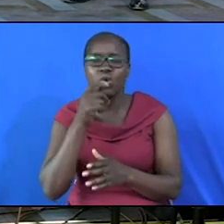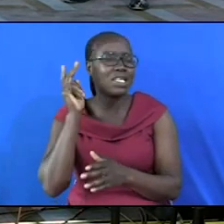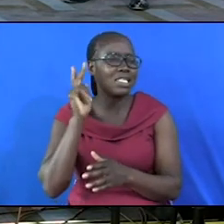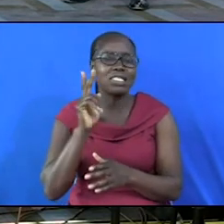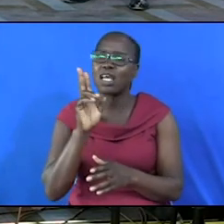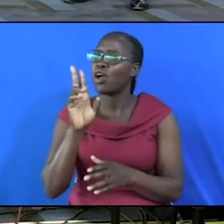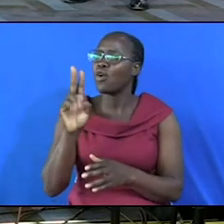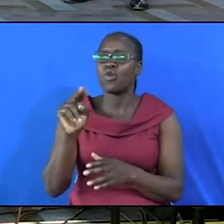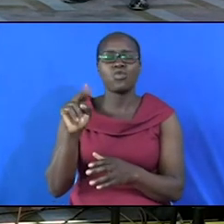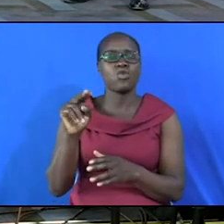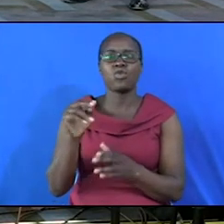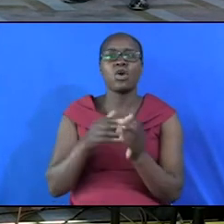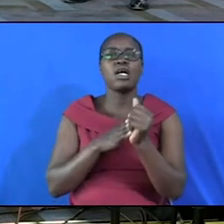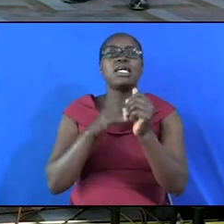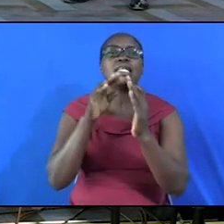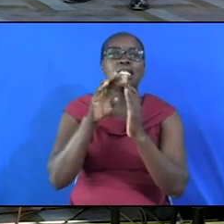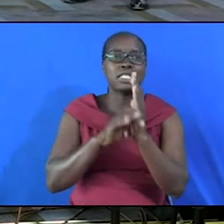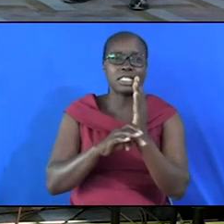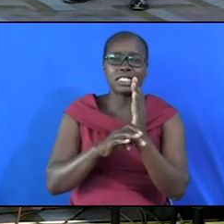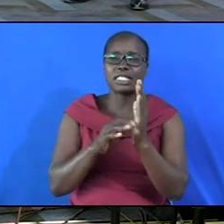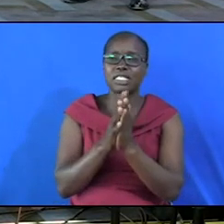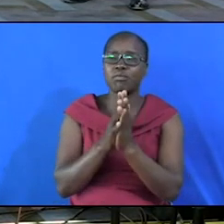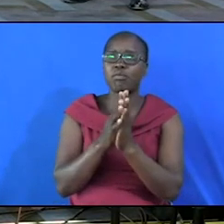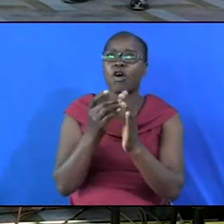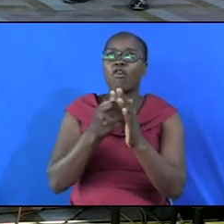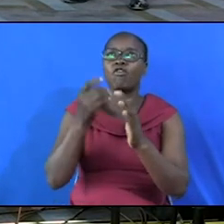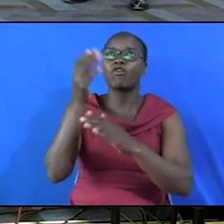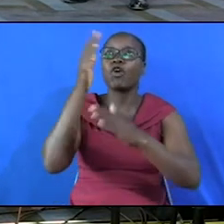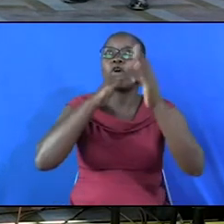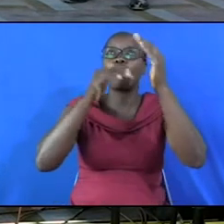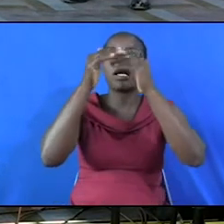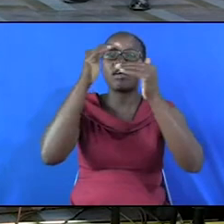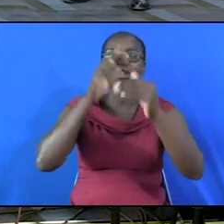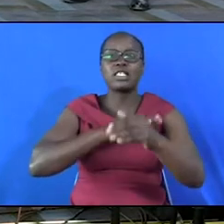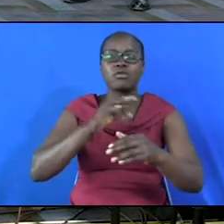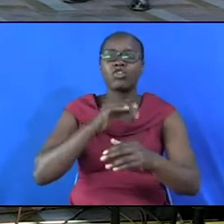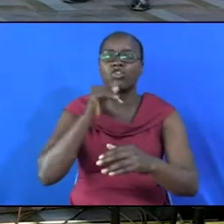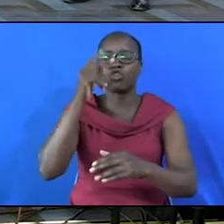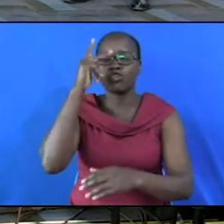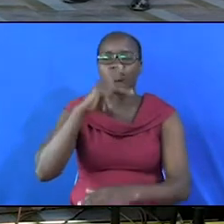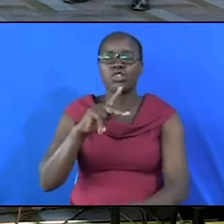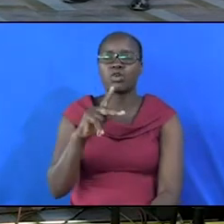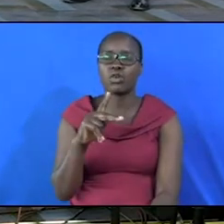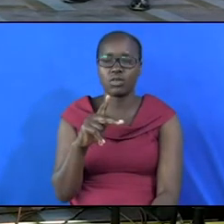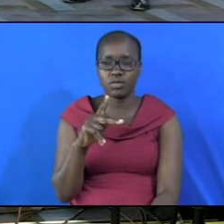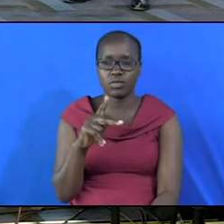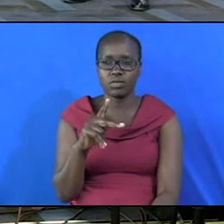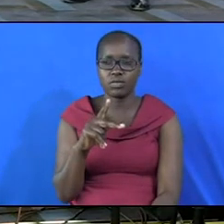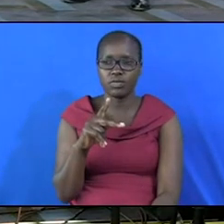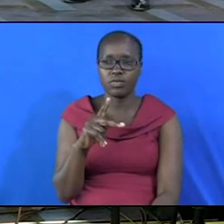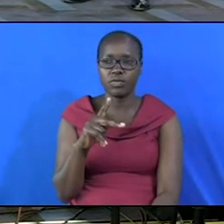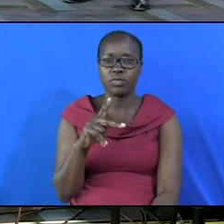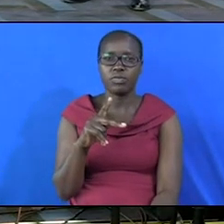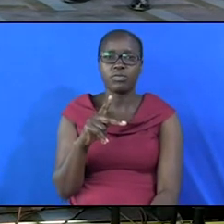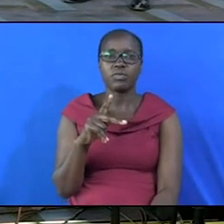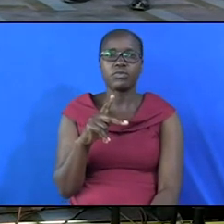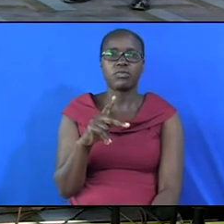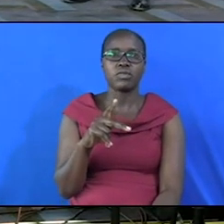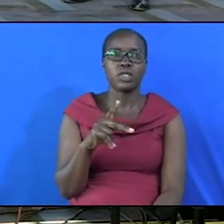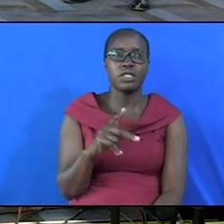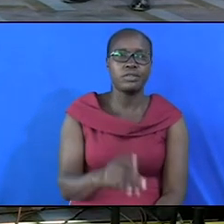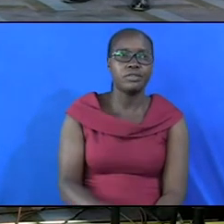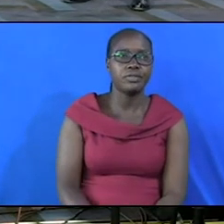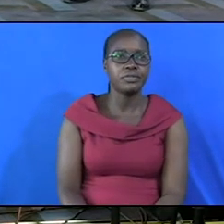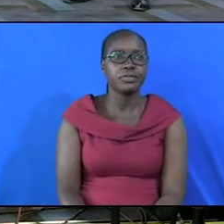My friend, the leadership, this battle for heaven is spiritual, not physical. You don't say amen, so